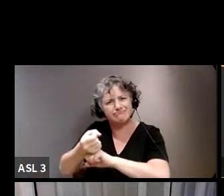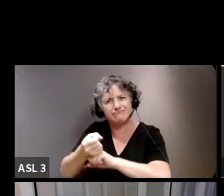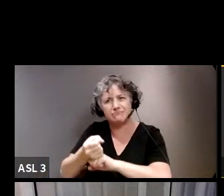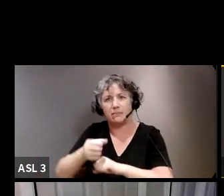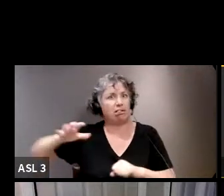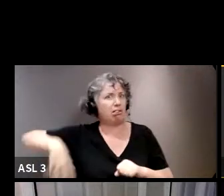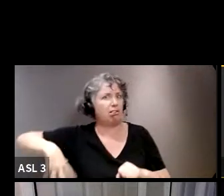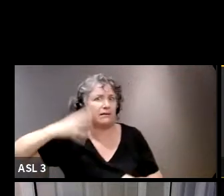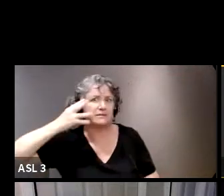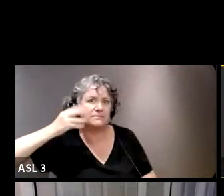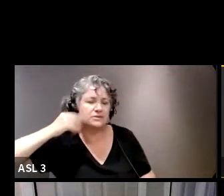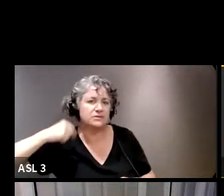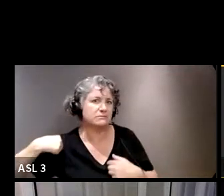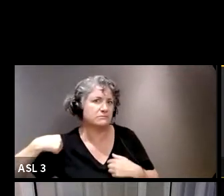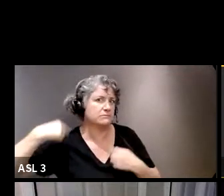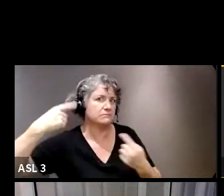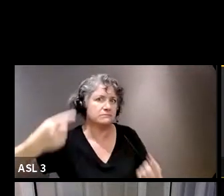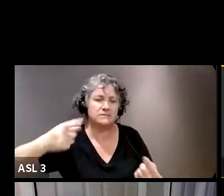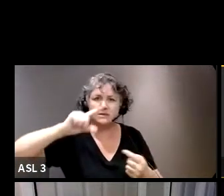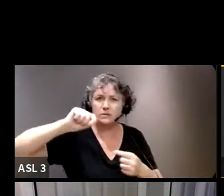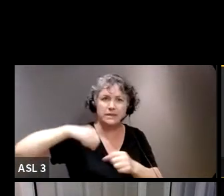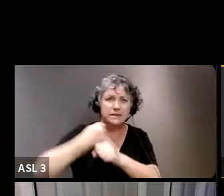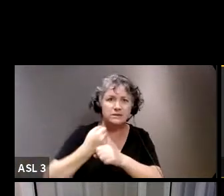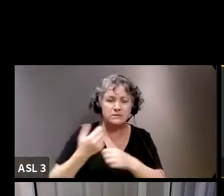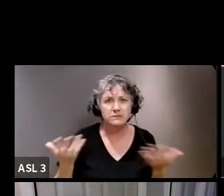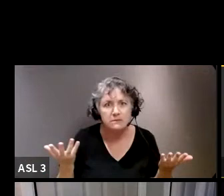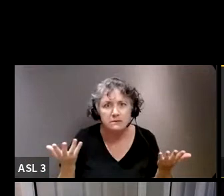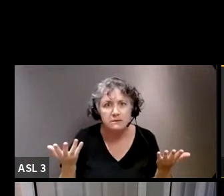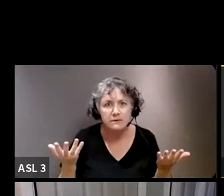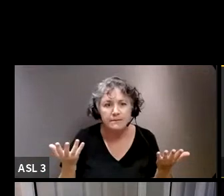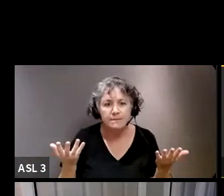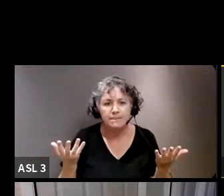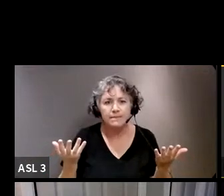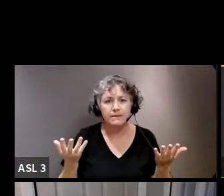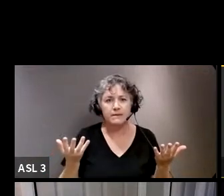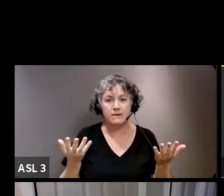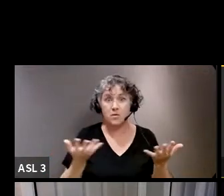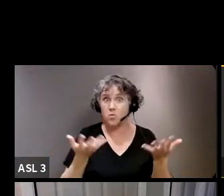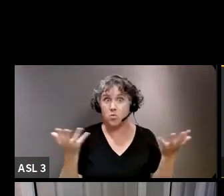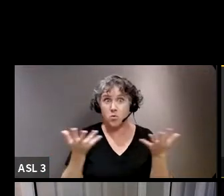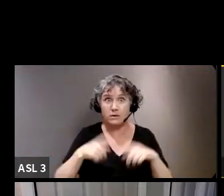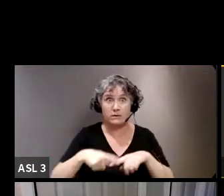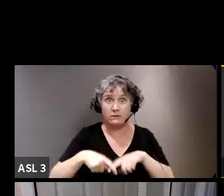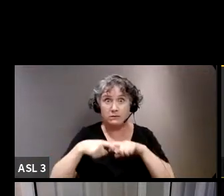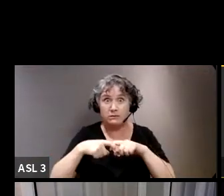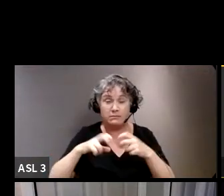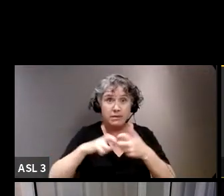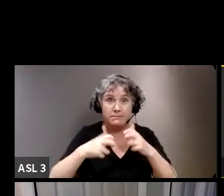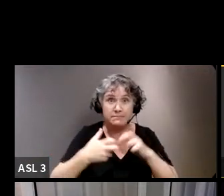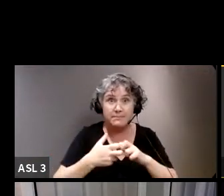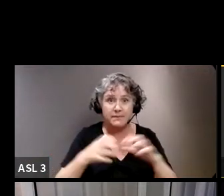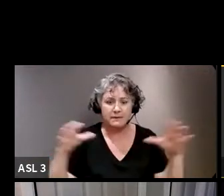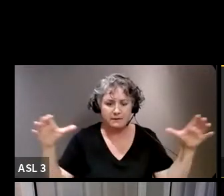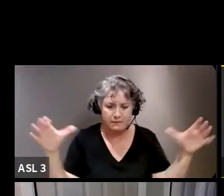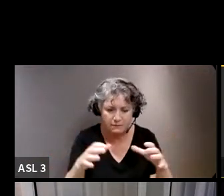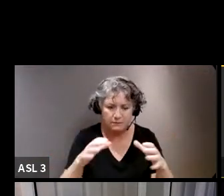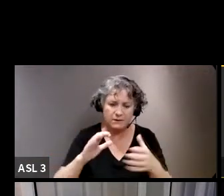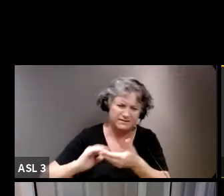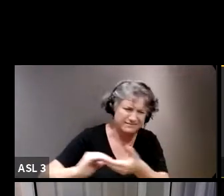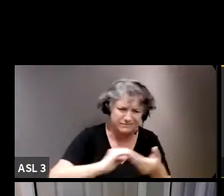able to experience it over the course of the last 20 years and the only thing stopping us from doing that is just getting together and getting on with